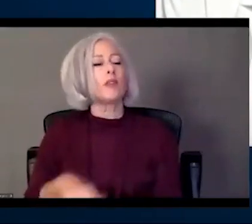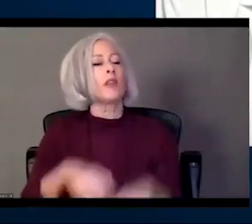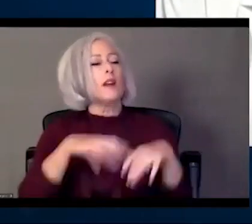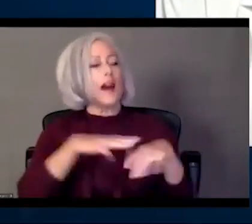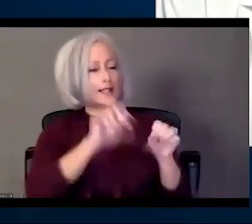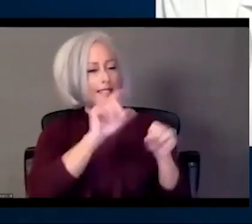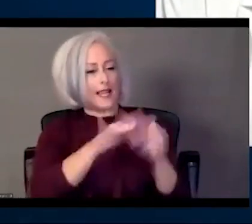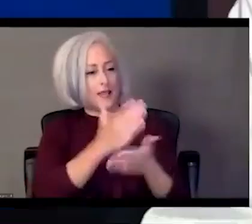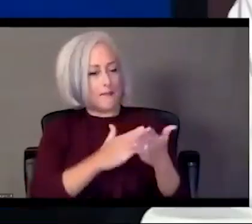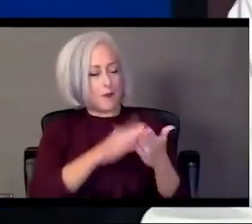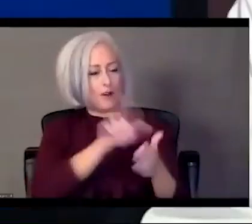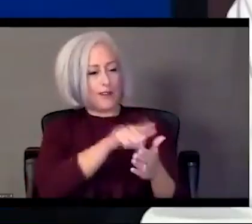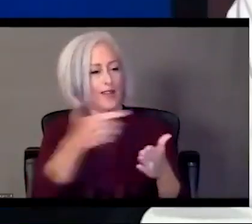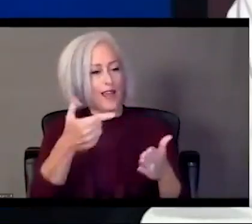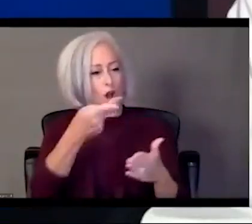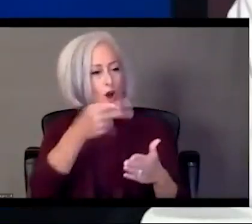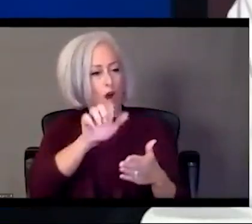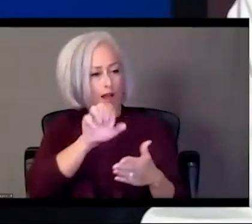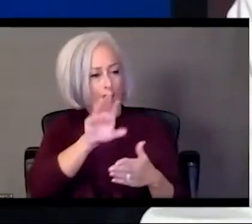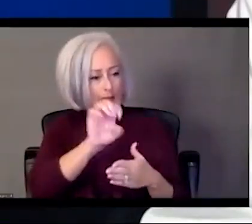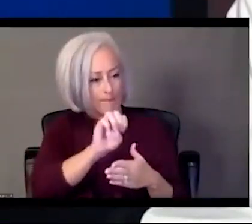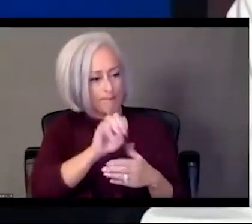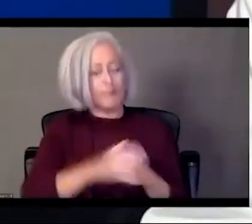think about the testing. Number one,